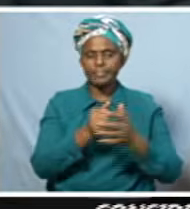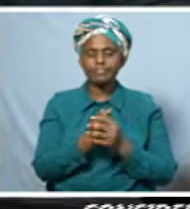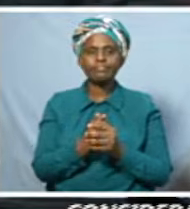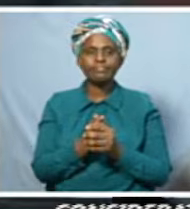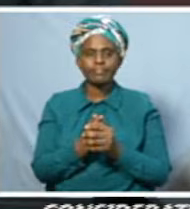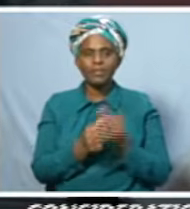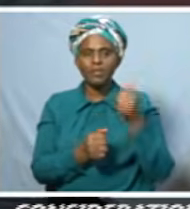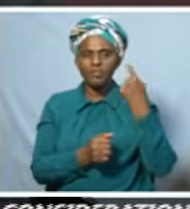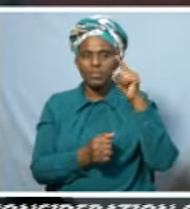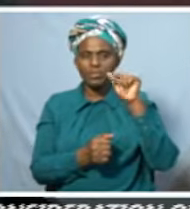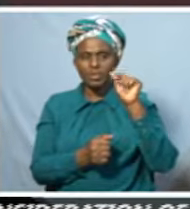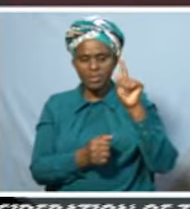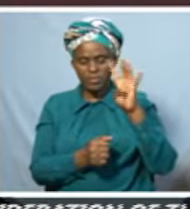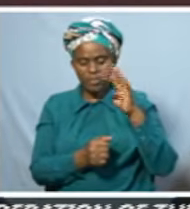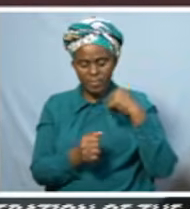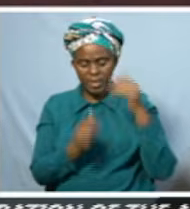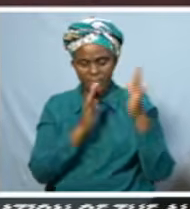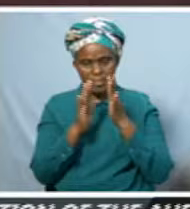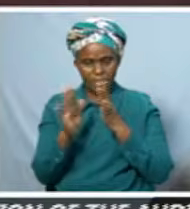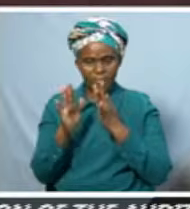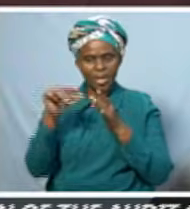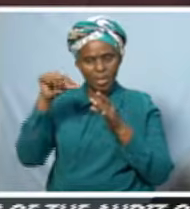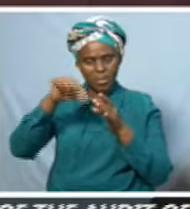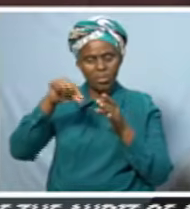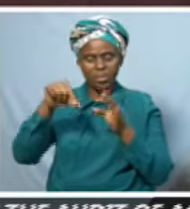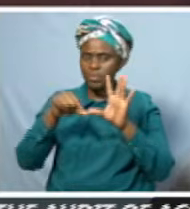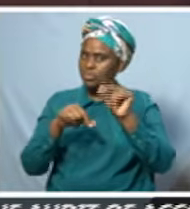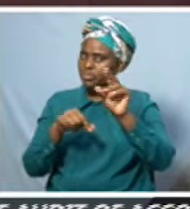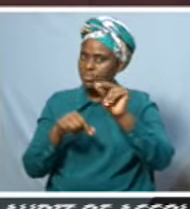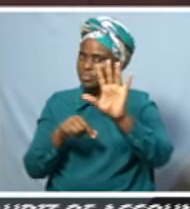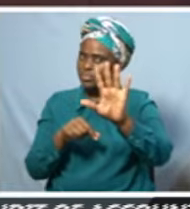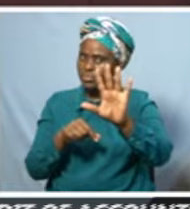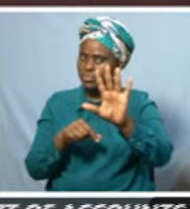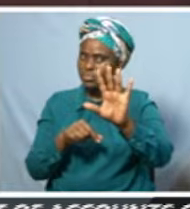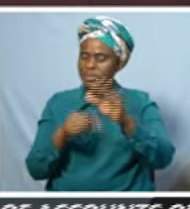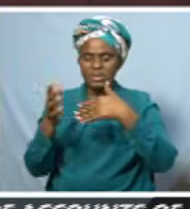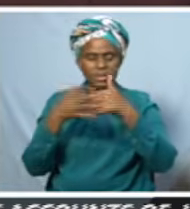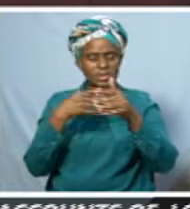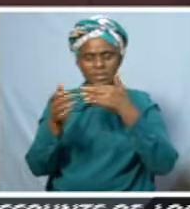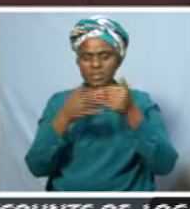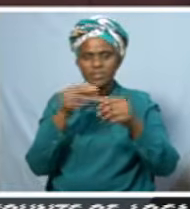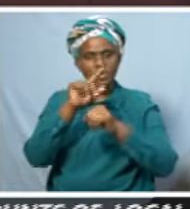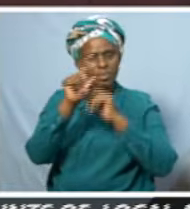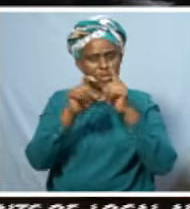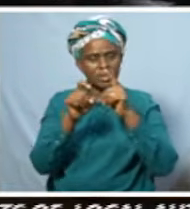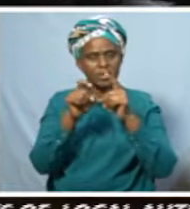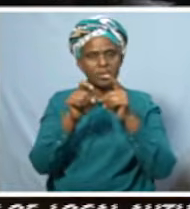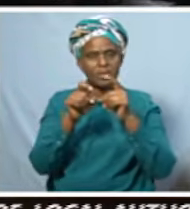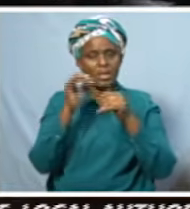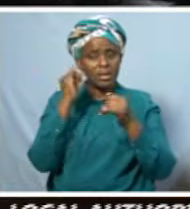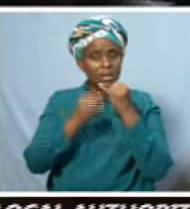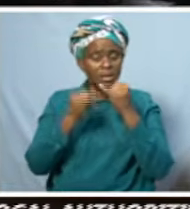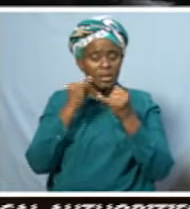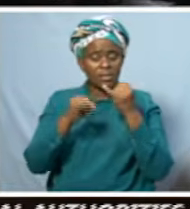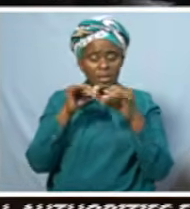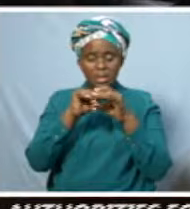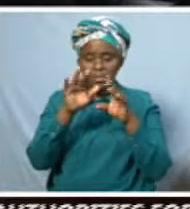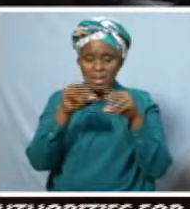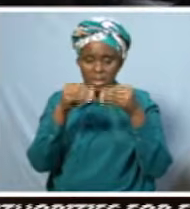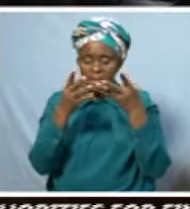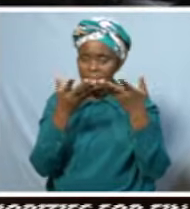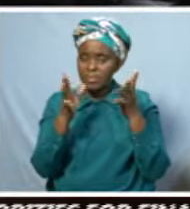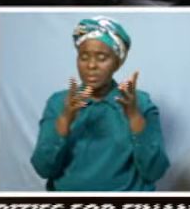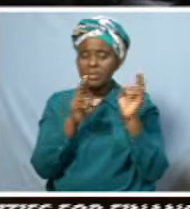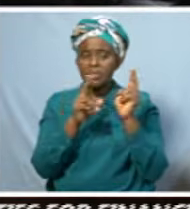Okay. But for 2024, I've been preparing quarterly reports. No. It's a simple. You do us the internal audit, you have given the